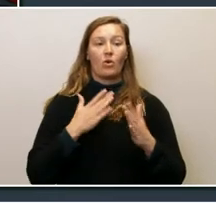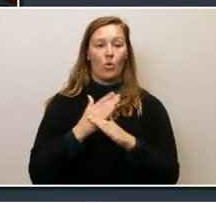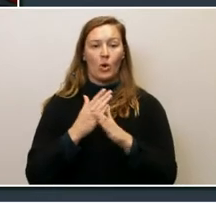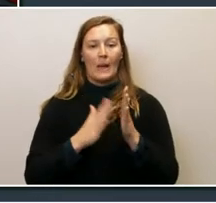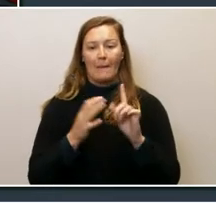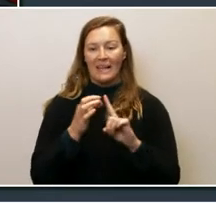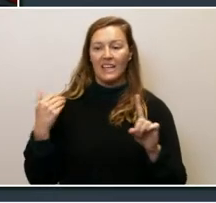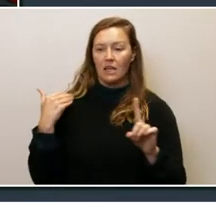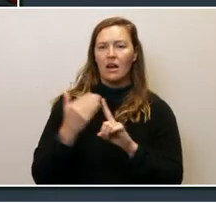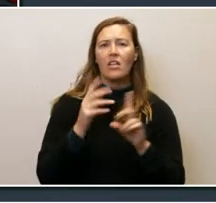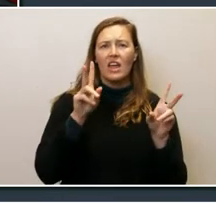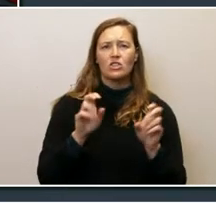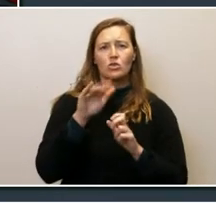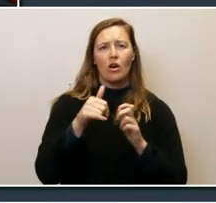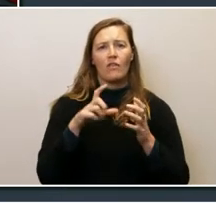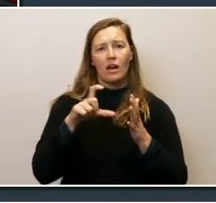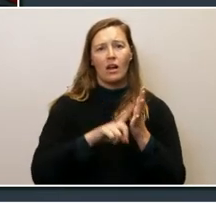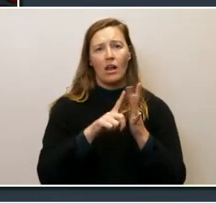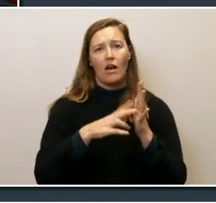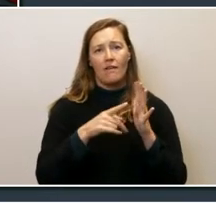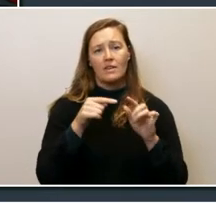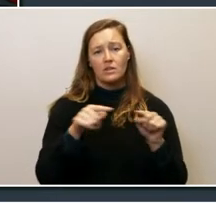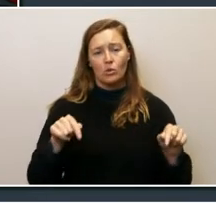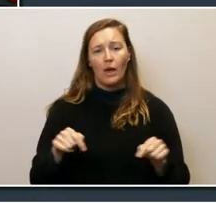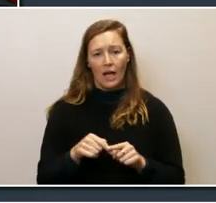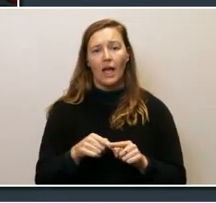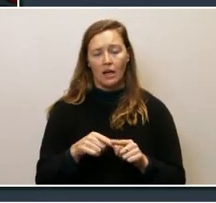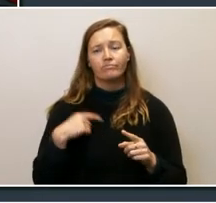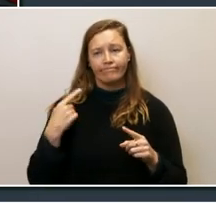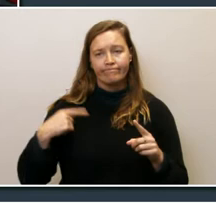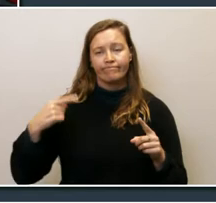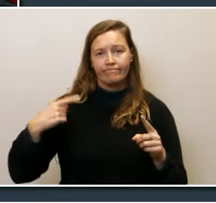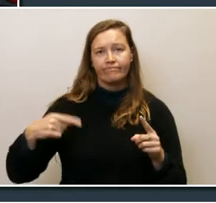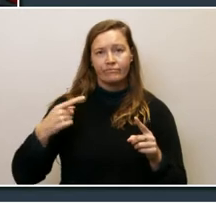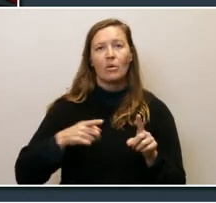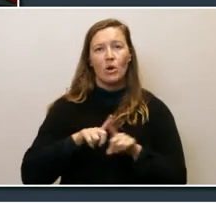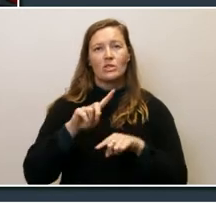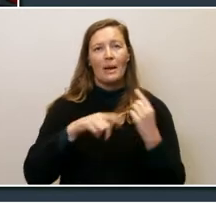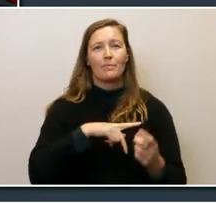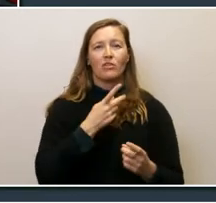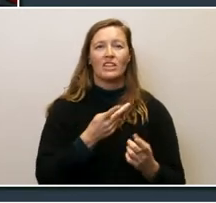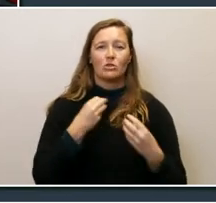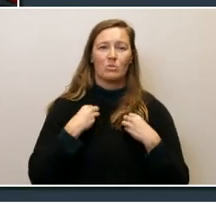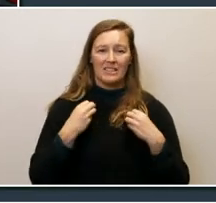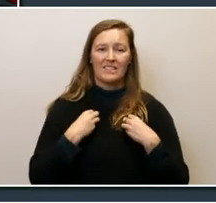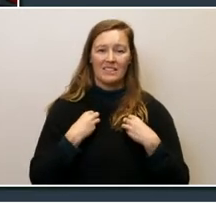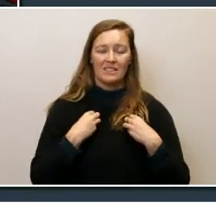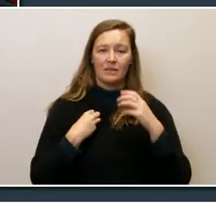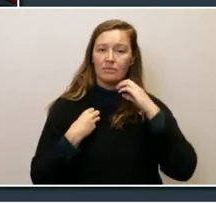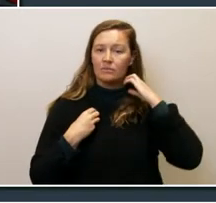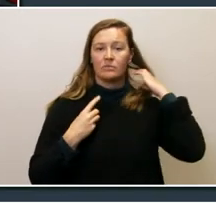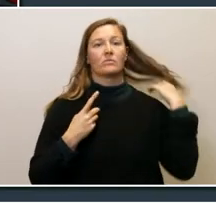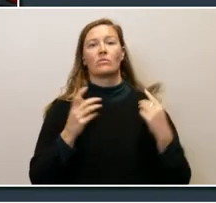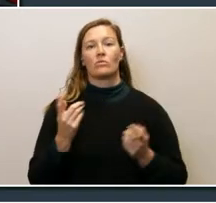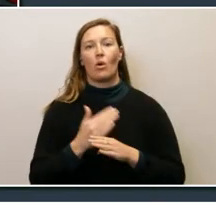the issues around Clive Square have been wearing their head, and it's mainly around the professional businesses that operate in Clive Square.